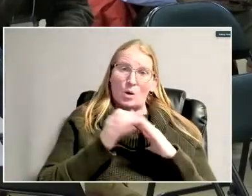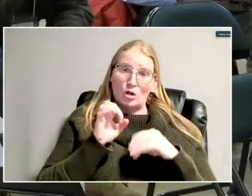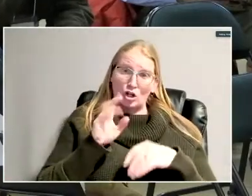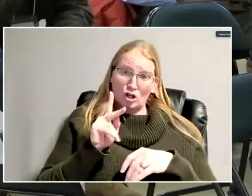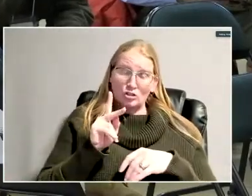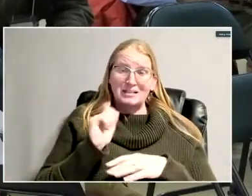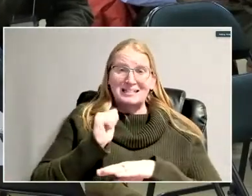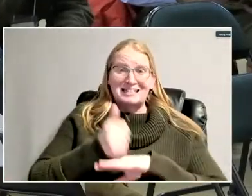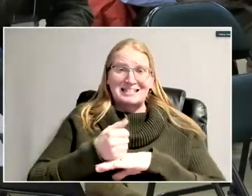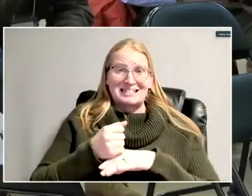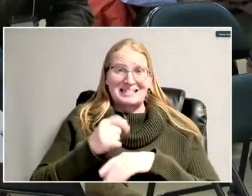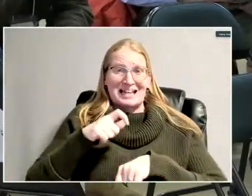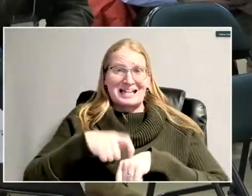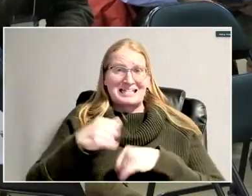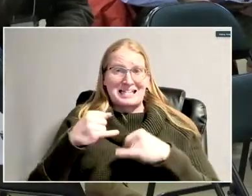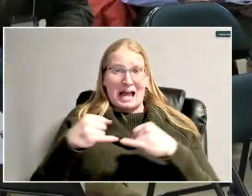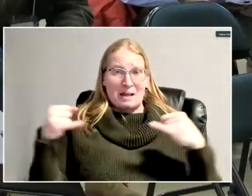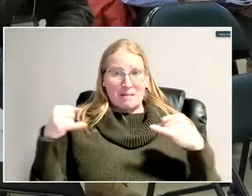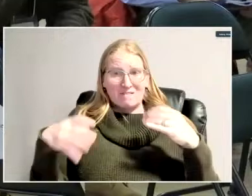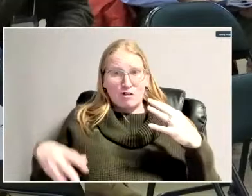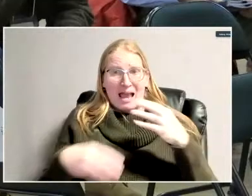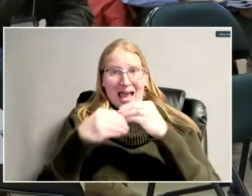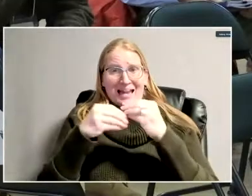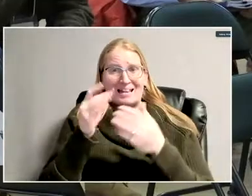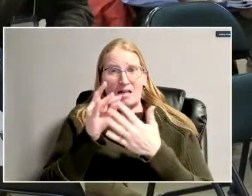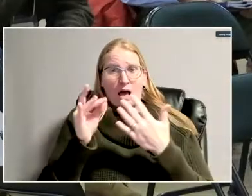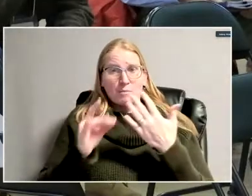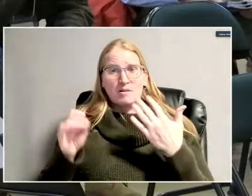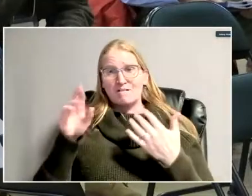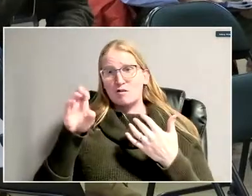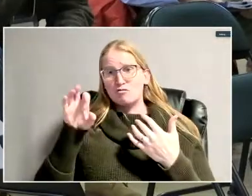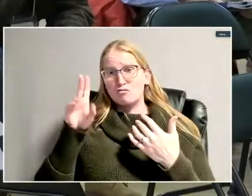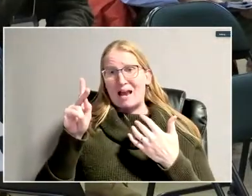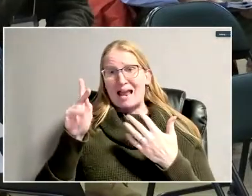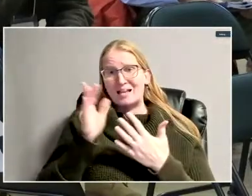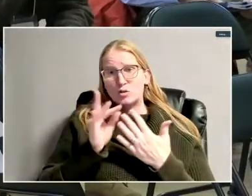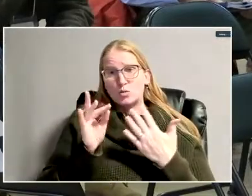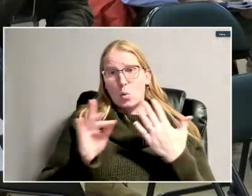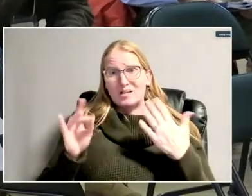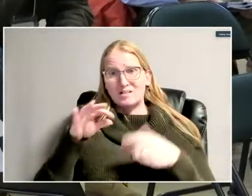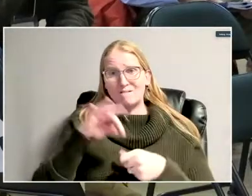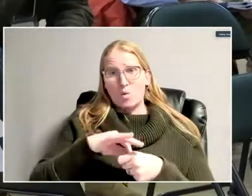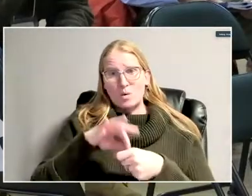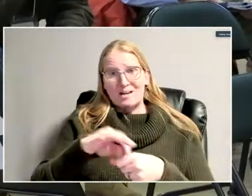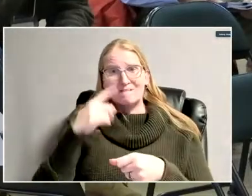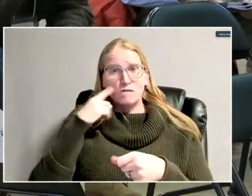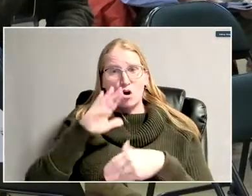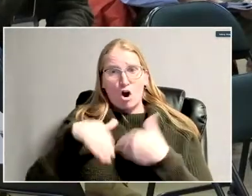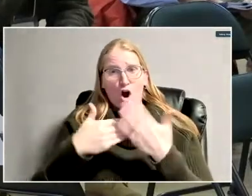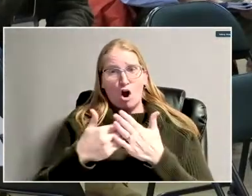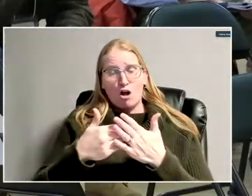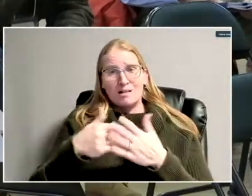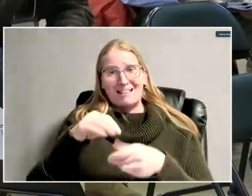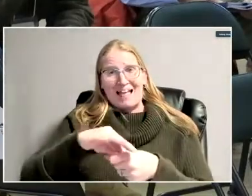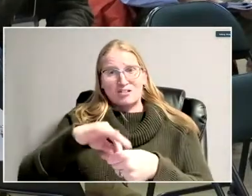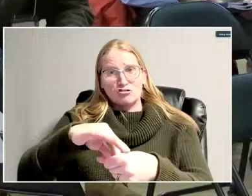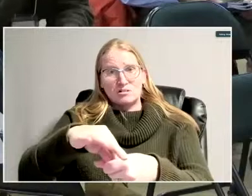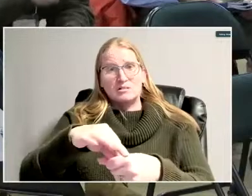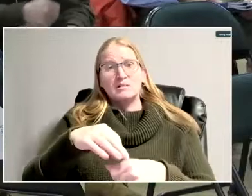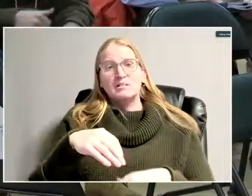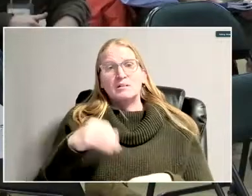option of rank Choice voting to all elections with the escalating dysfunction in our